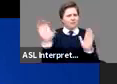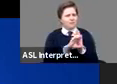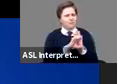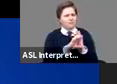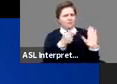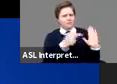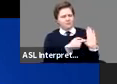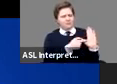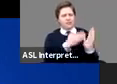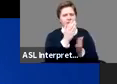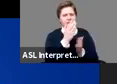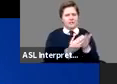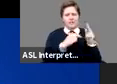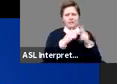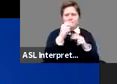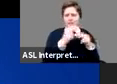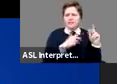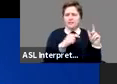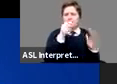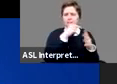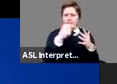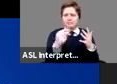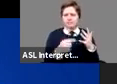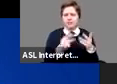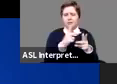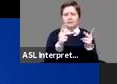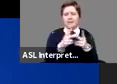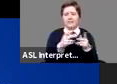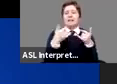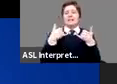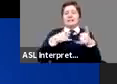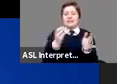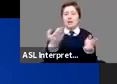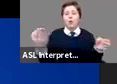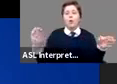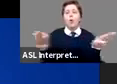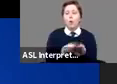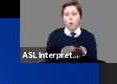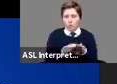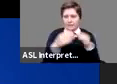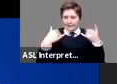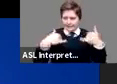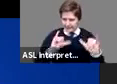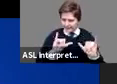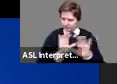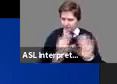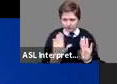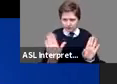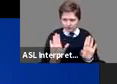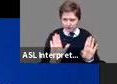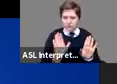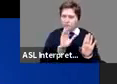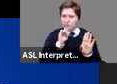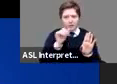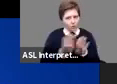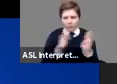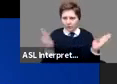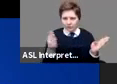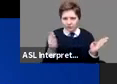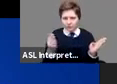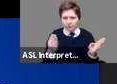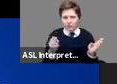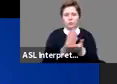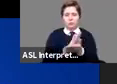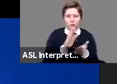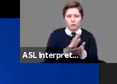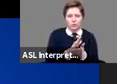those facilities and these are still going to stay closed. Again, at K through 12 school